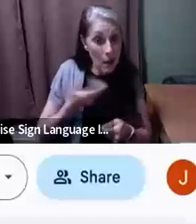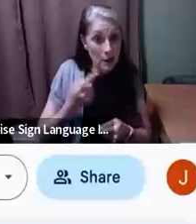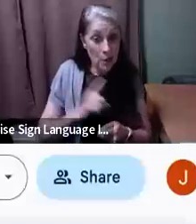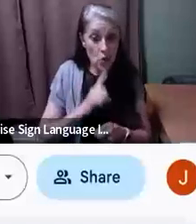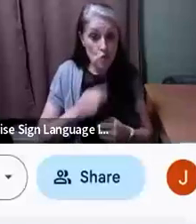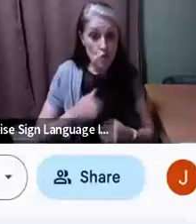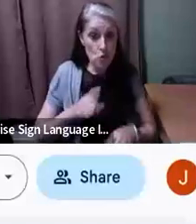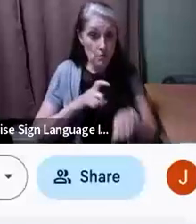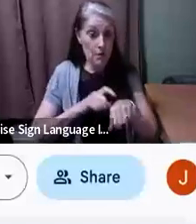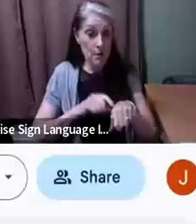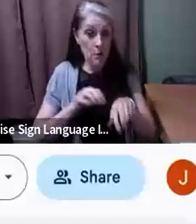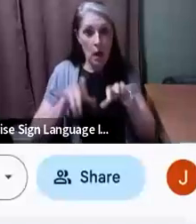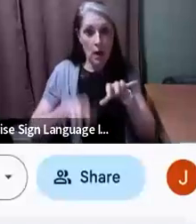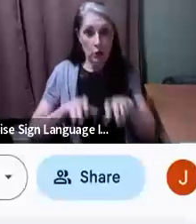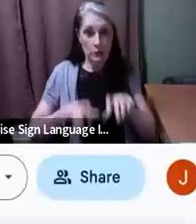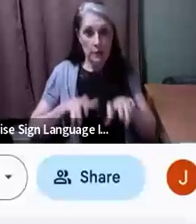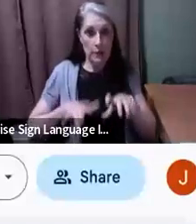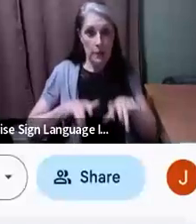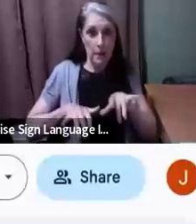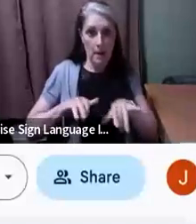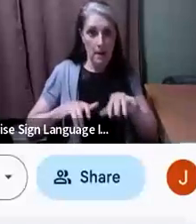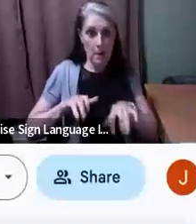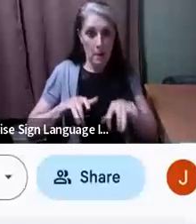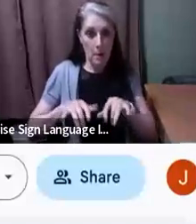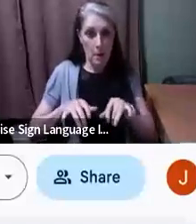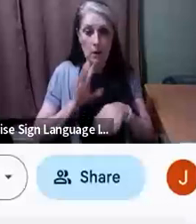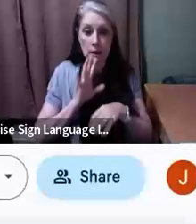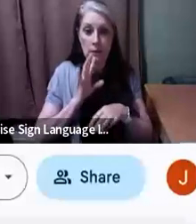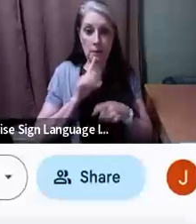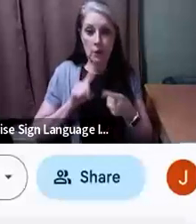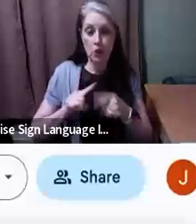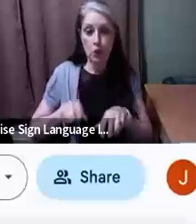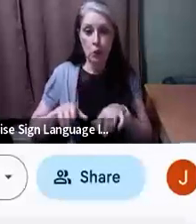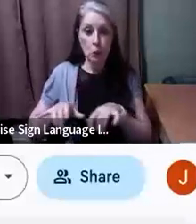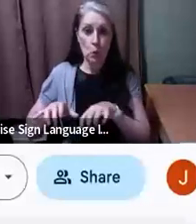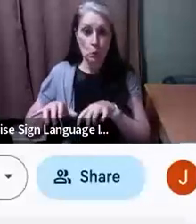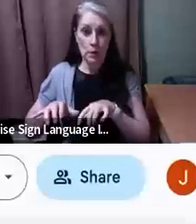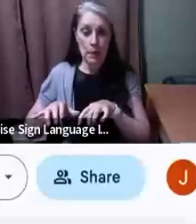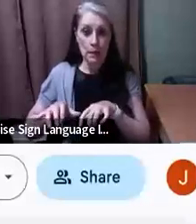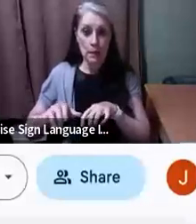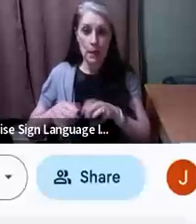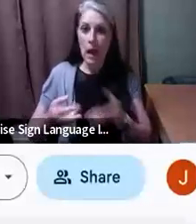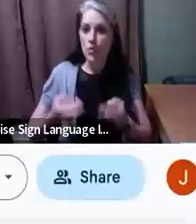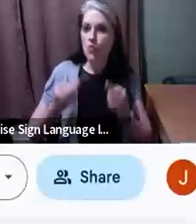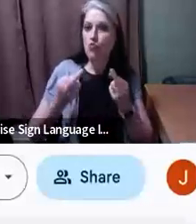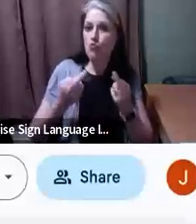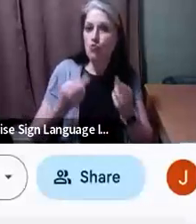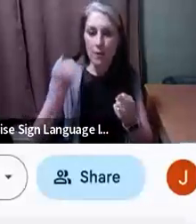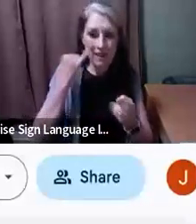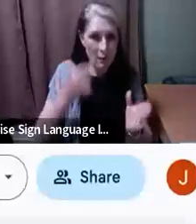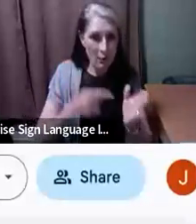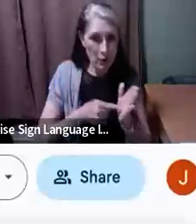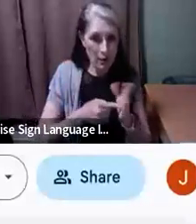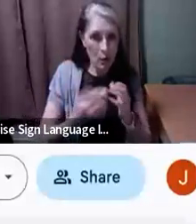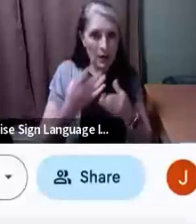time, they're actually typing in the speech to text. Highly recommend that if you can afford that and include